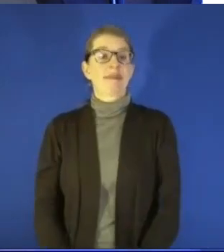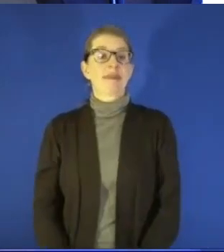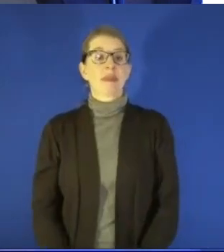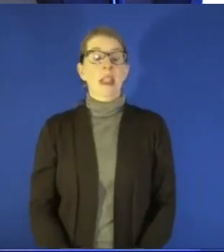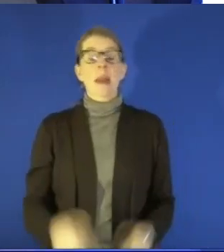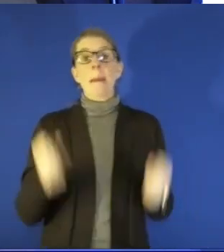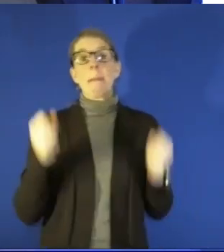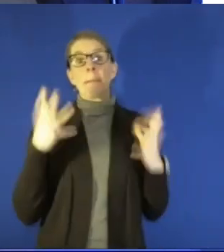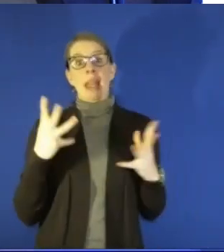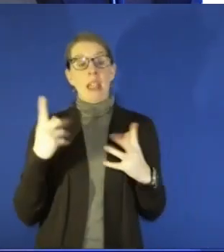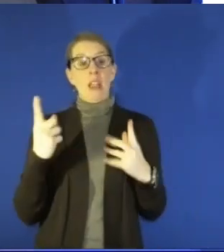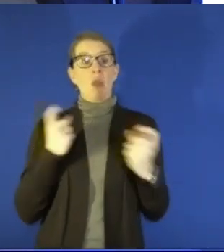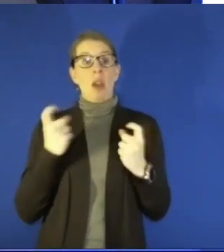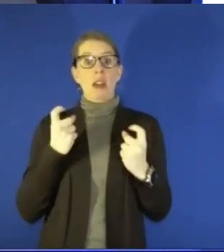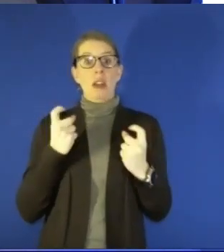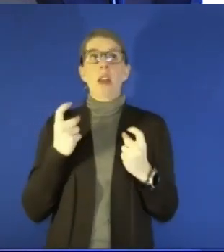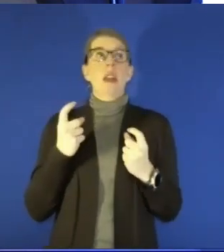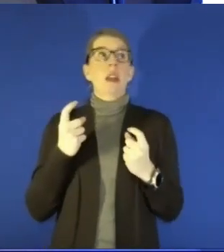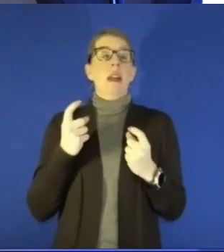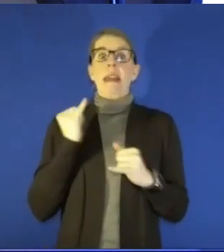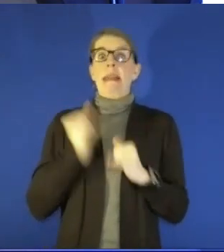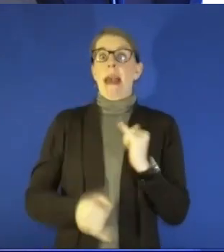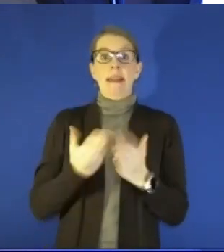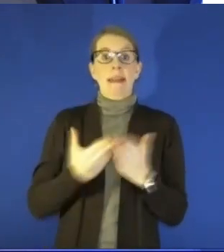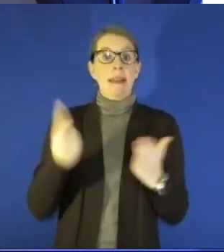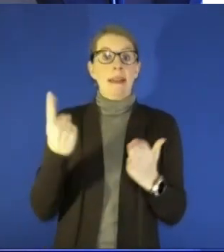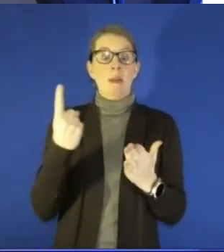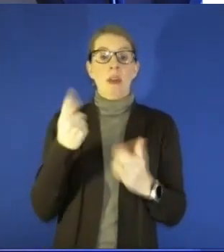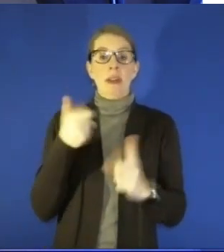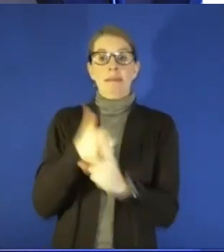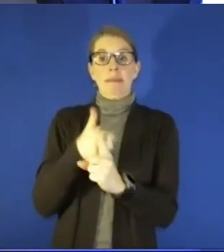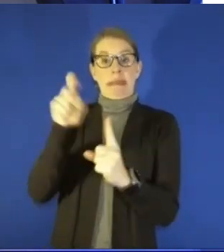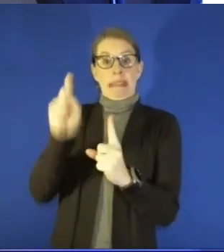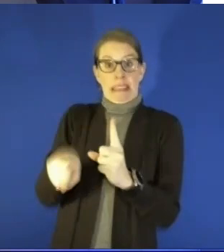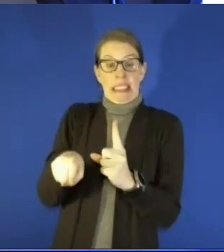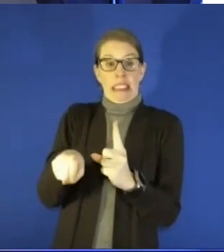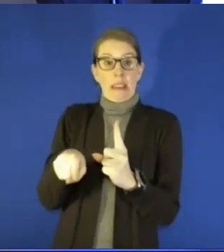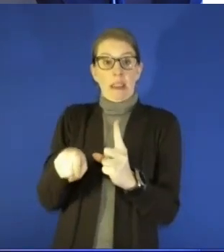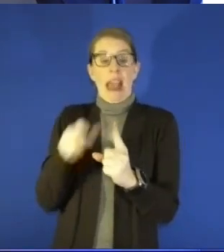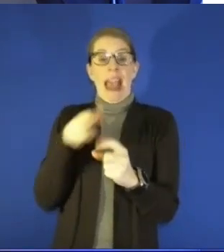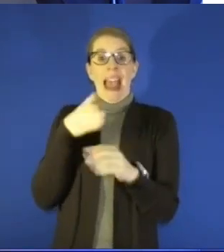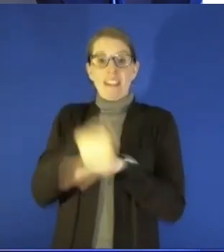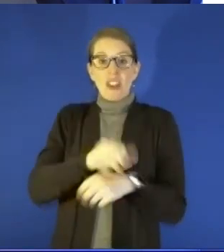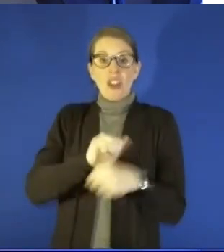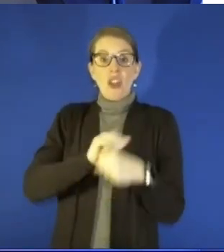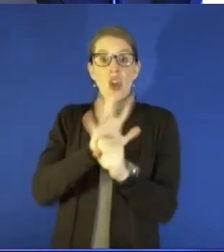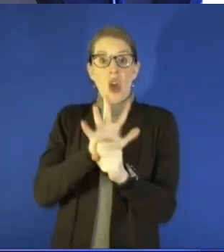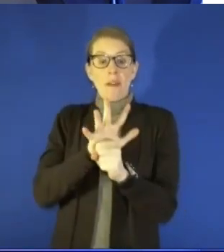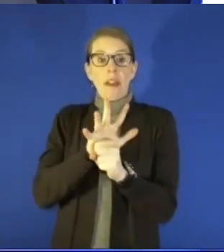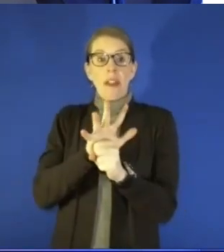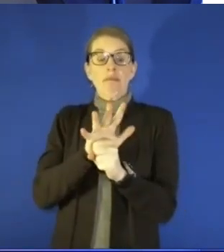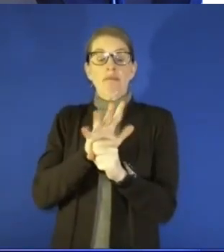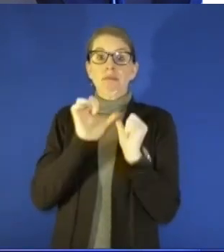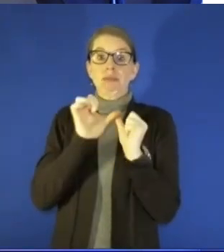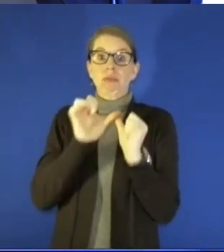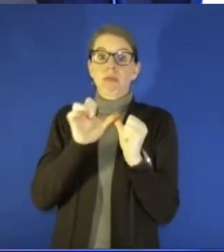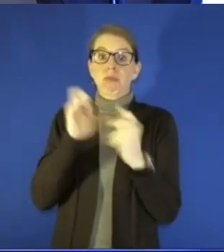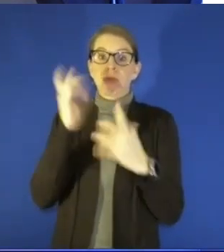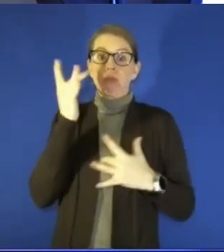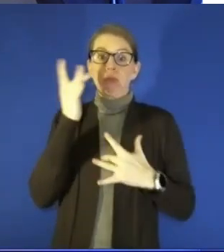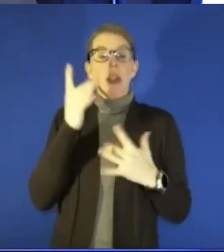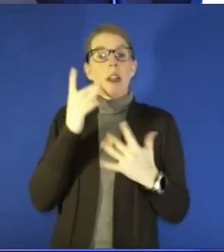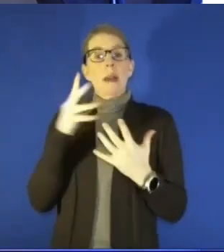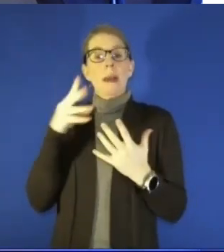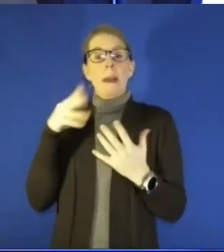last thing someone needs after they've possibly been out of work or had COVID is to have any sort of expense to try and help out other people. So how important are these participants